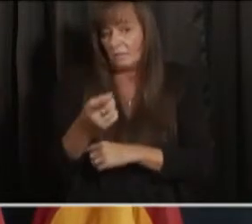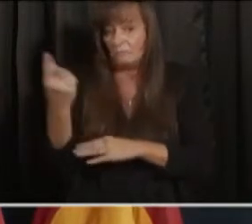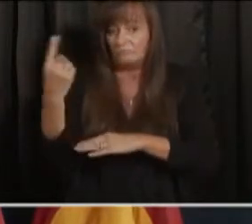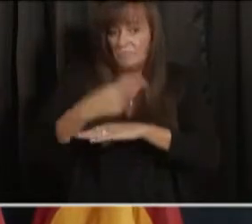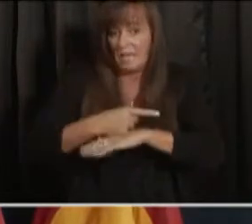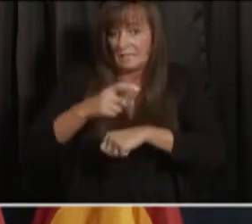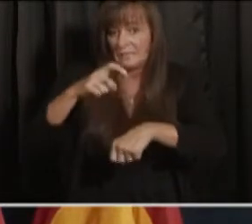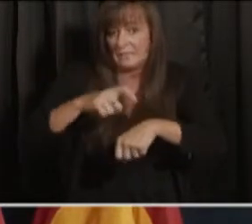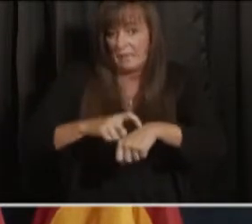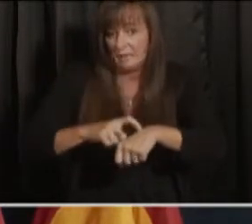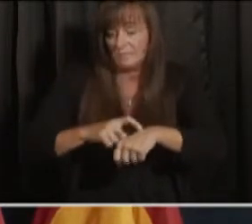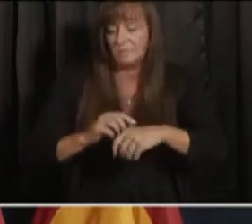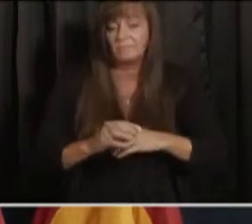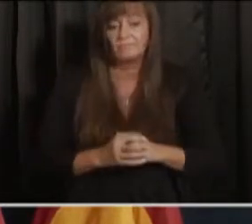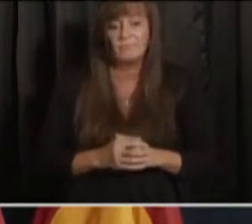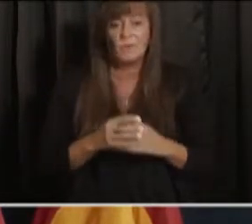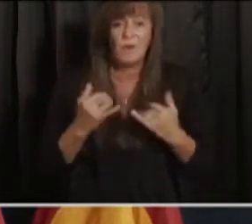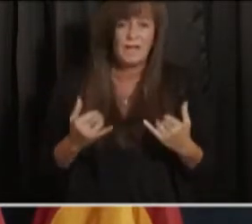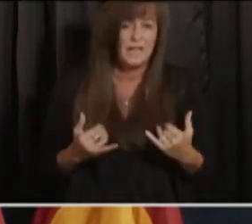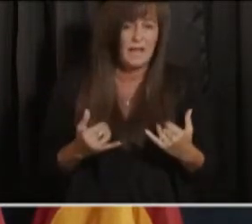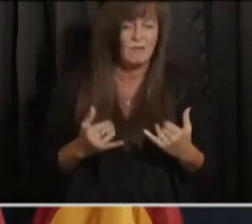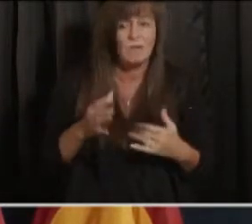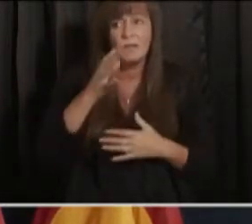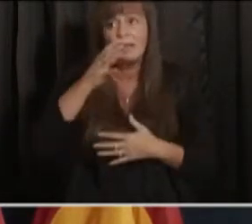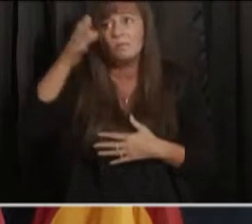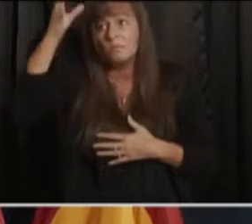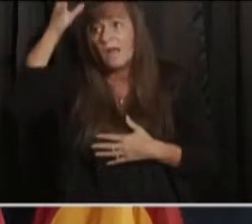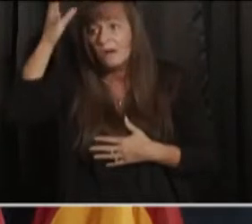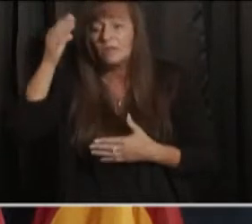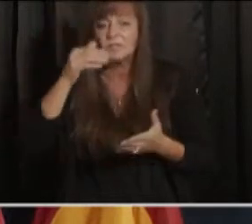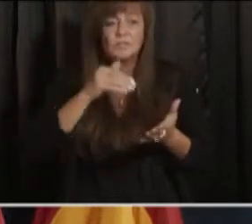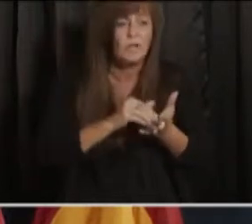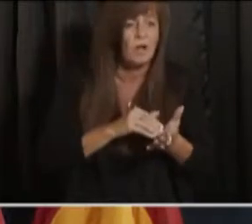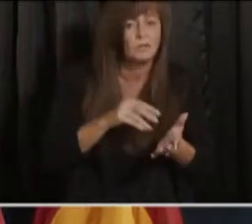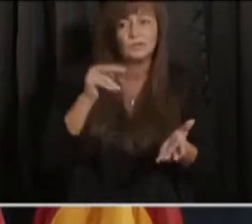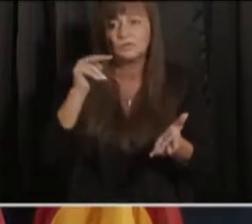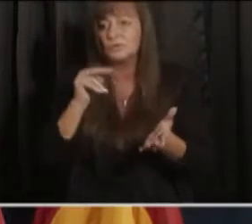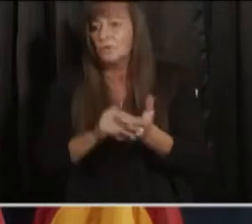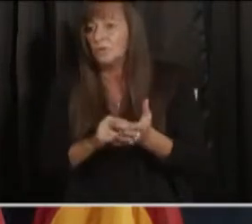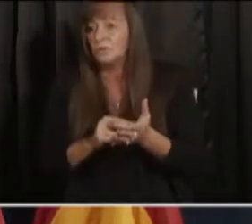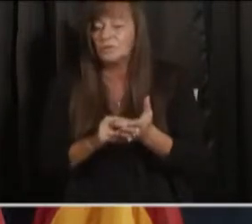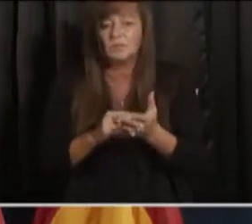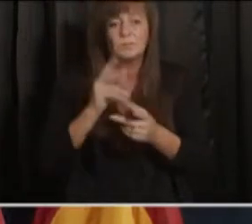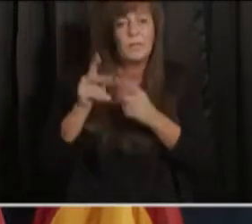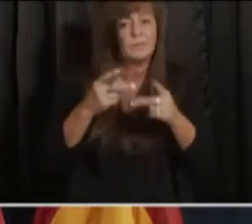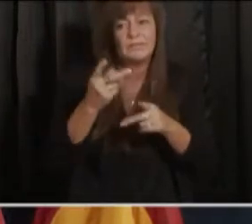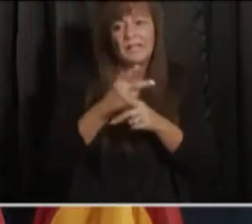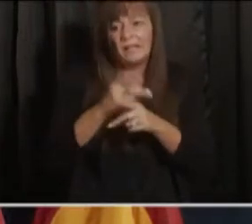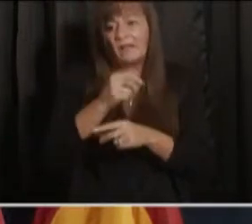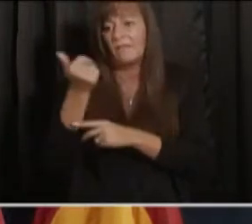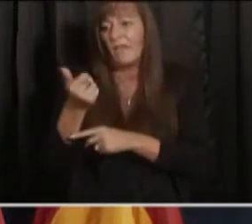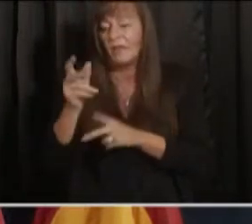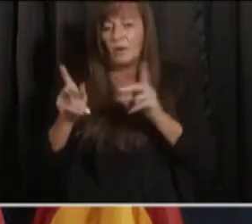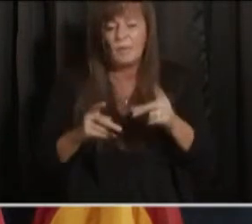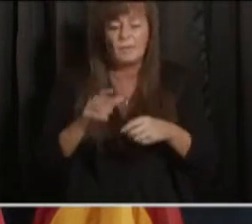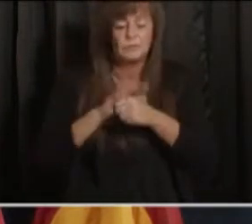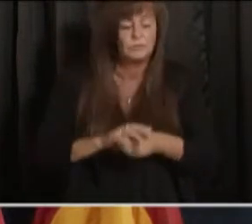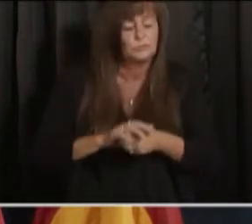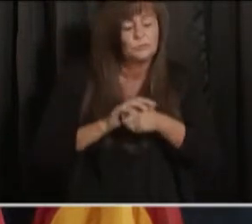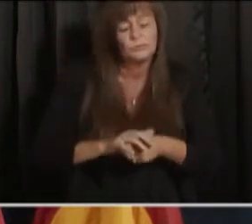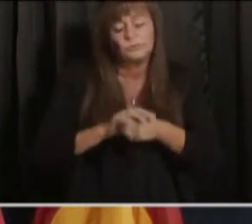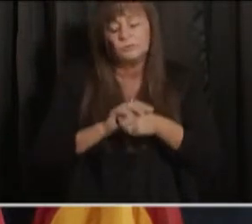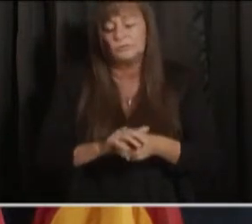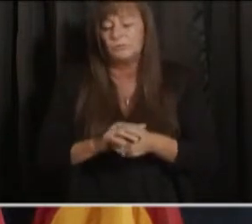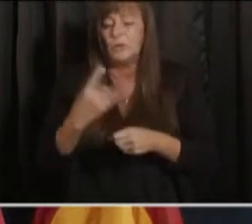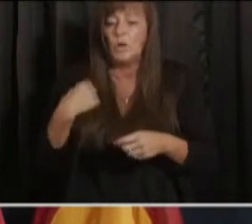This has been a stressful time for parents, for healthcare providers, caregivers, and kids. We've all had to keep up with